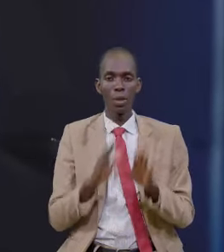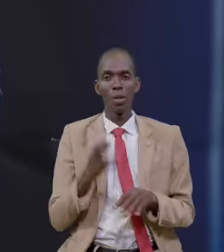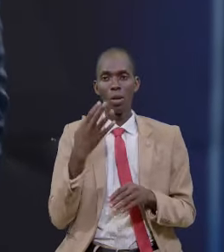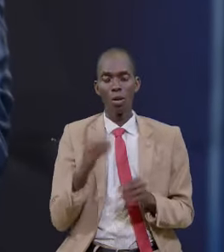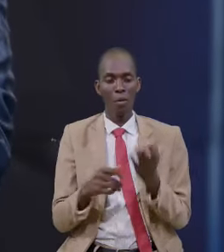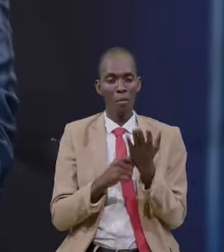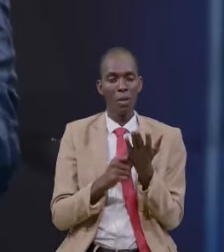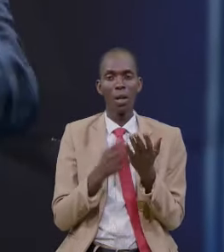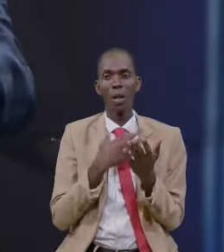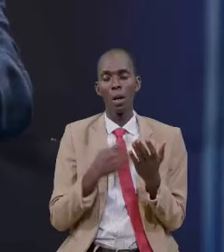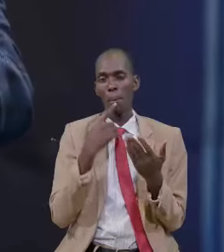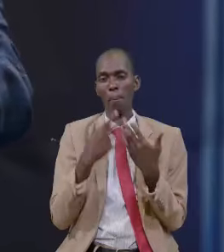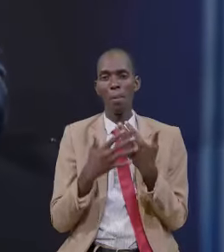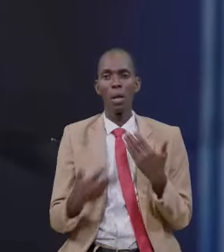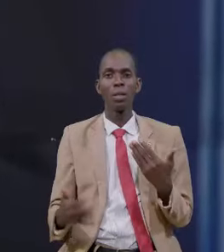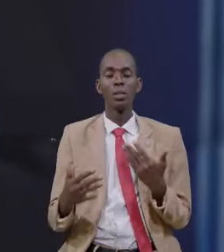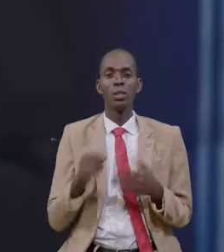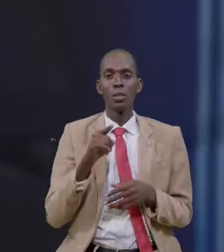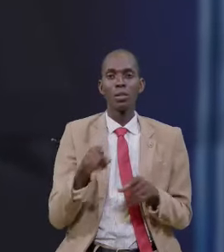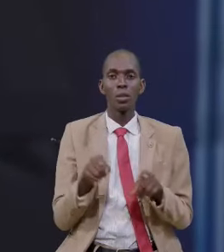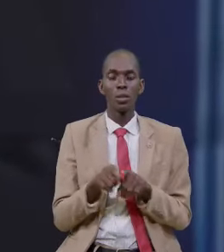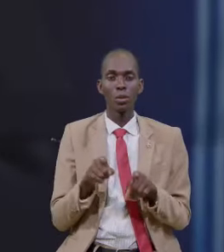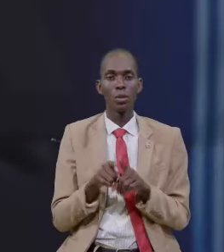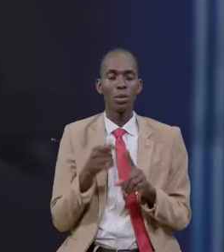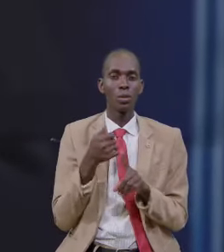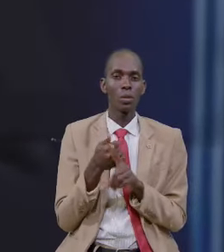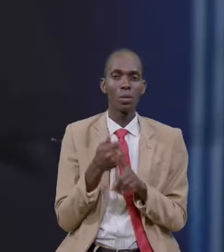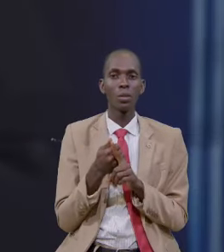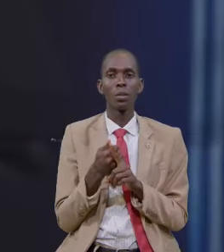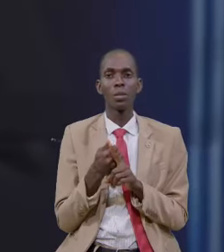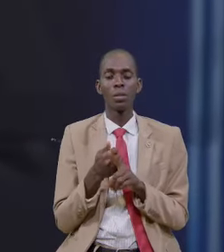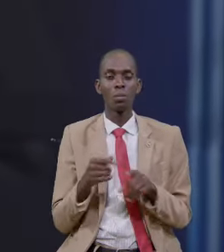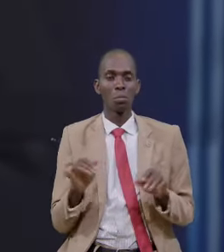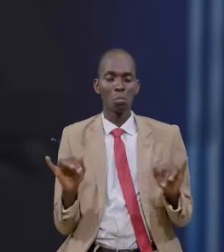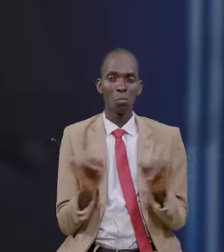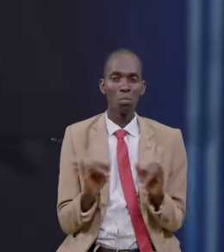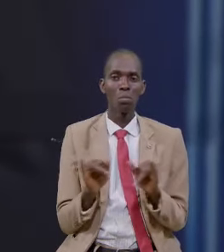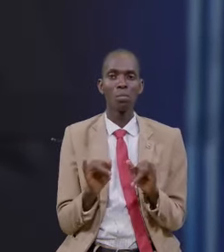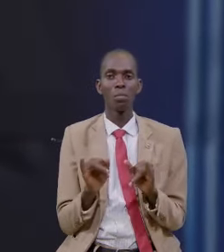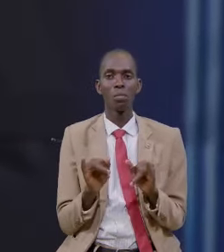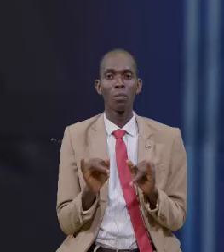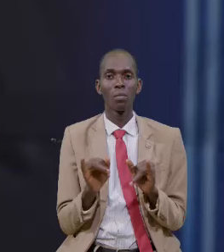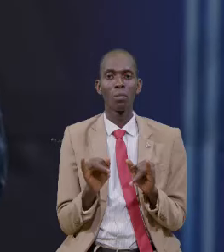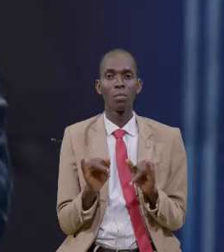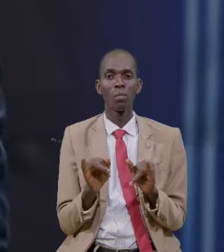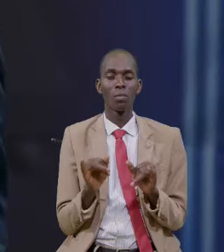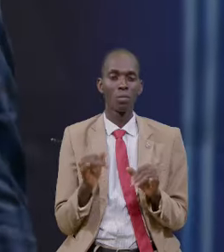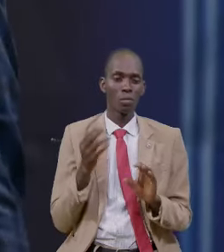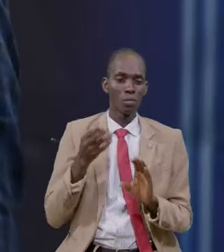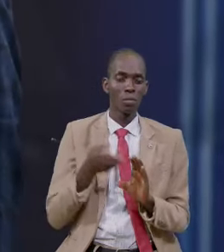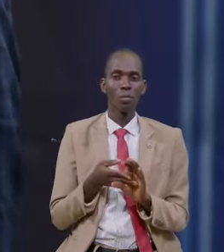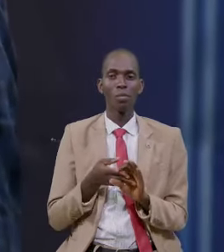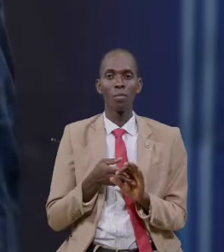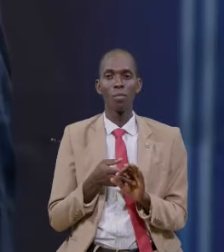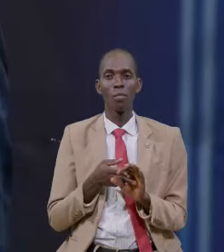and blood, he also himself likewise took part